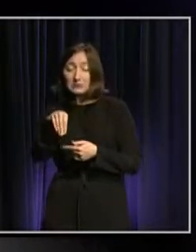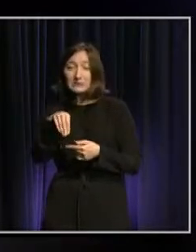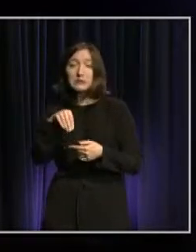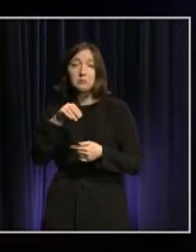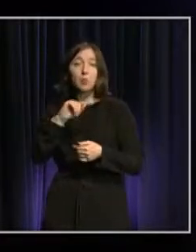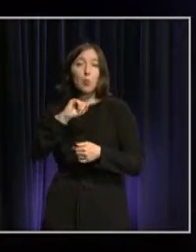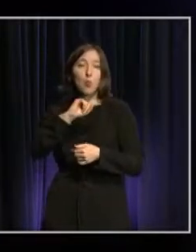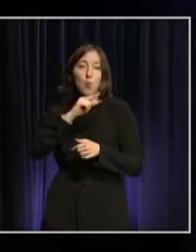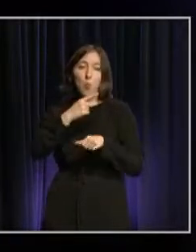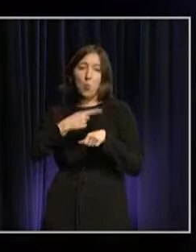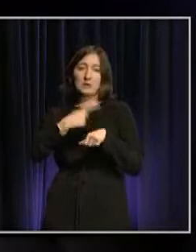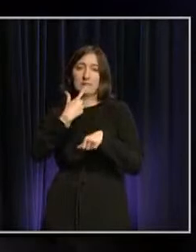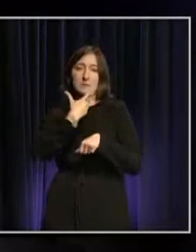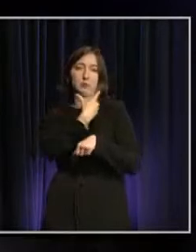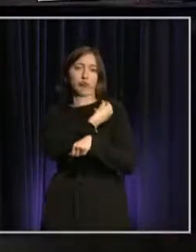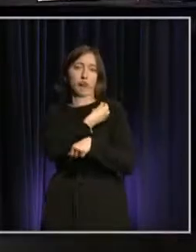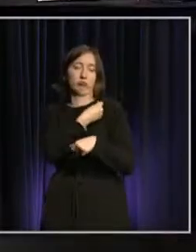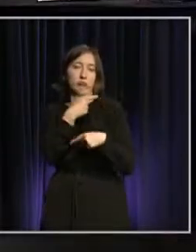certainly moving in the right direction.